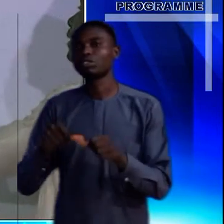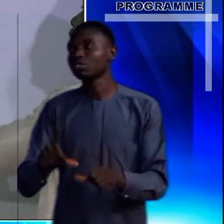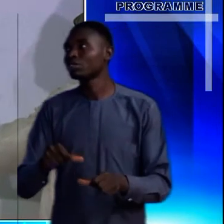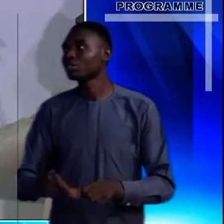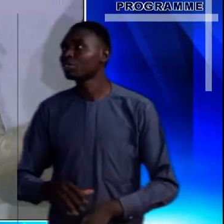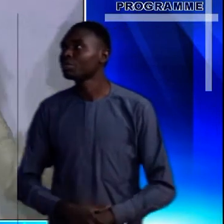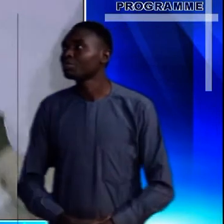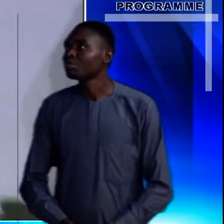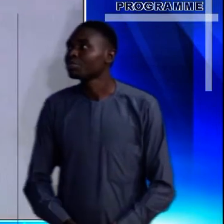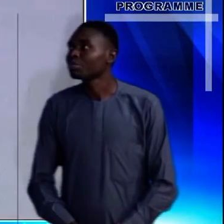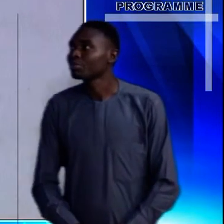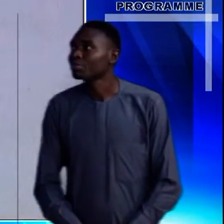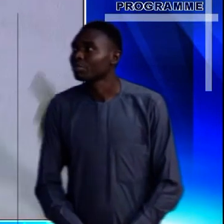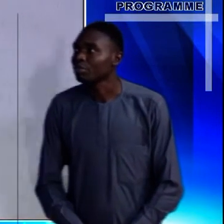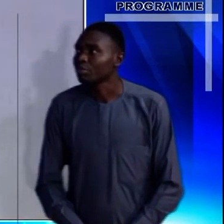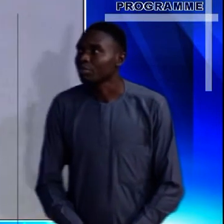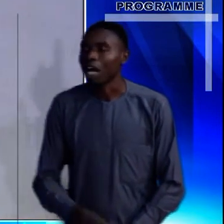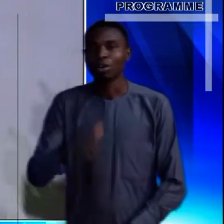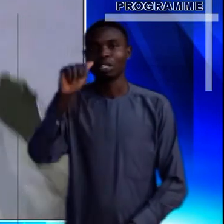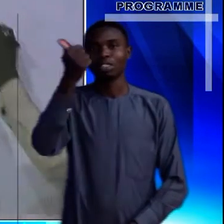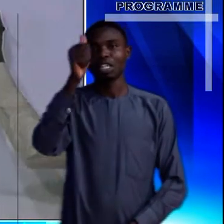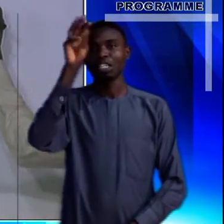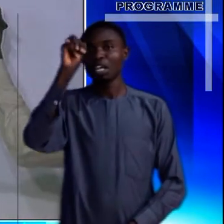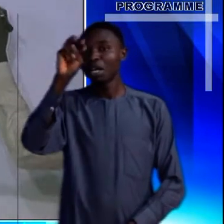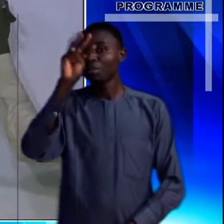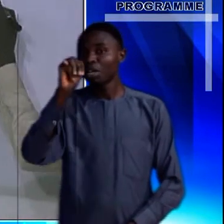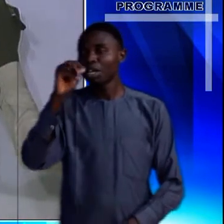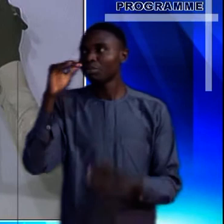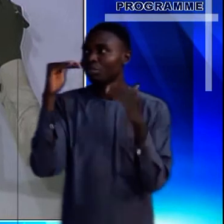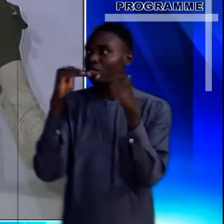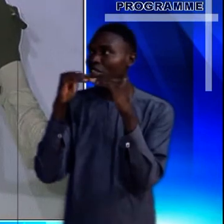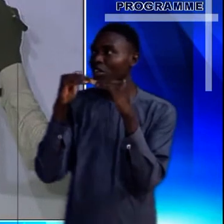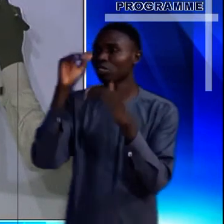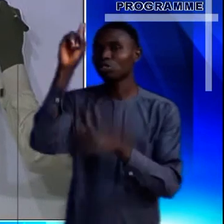centimeters will give us 1